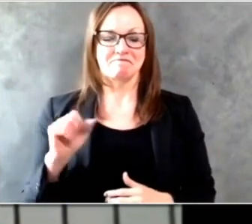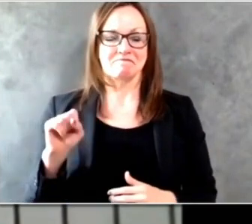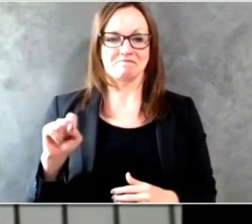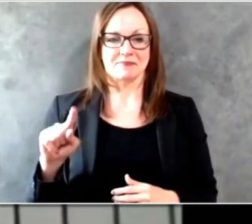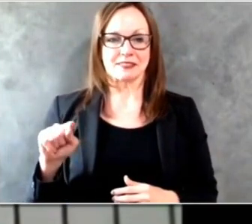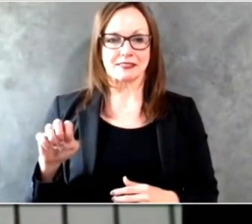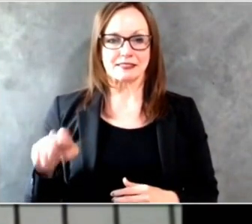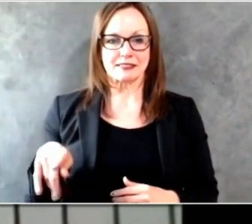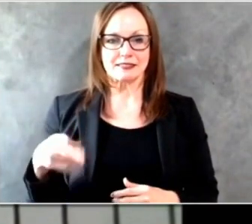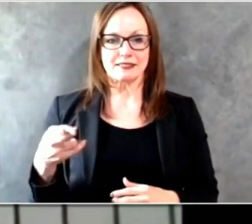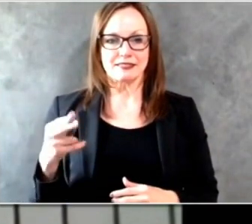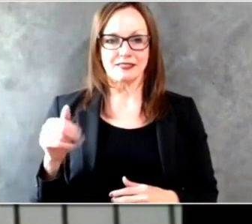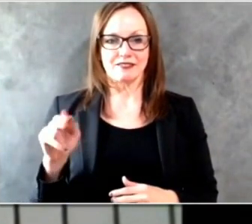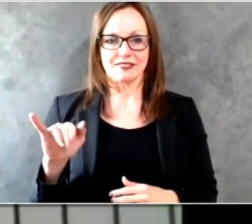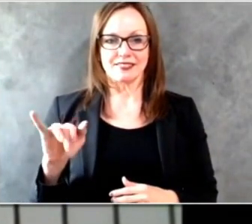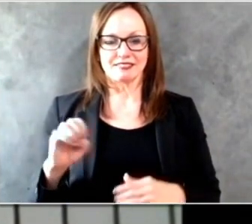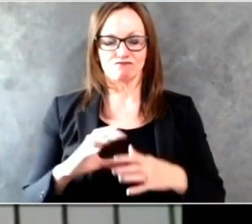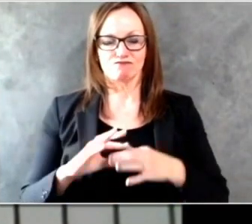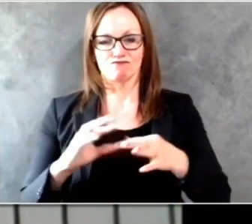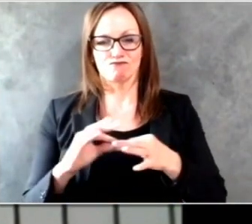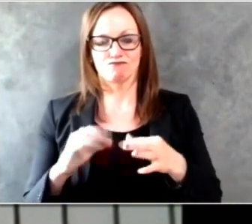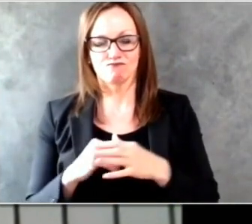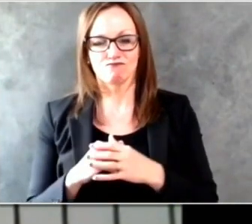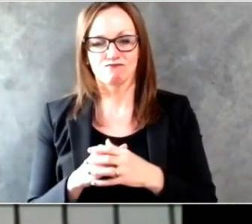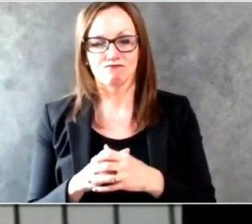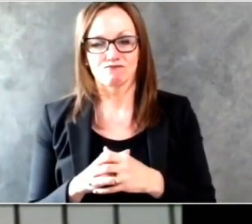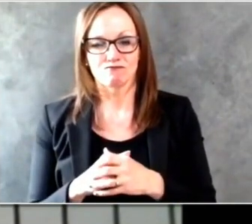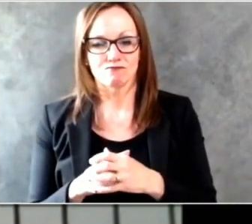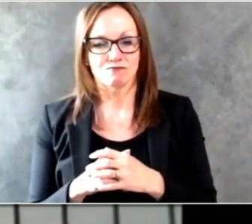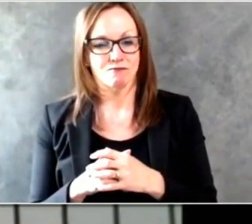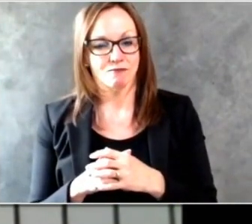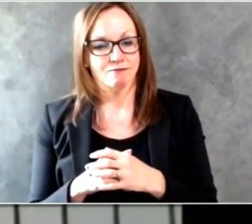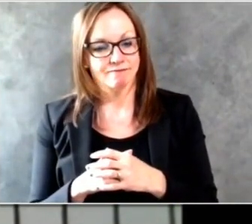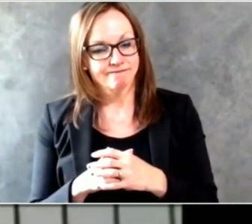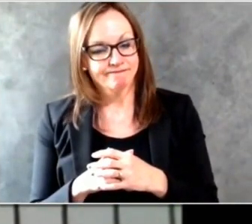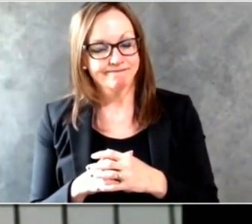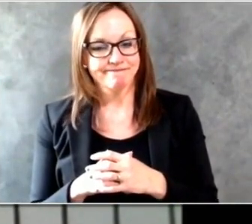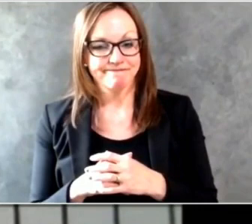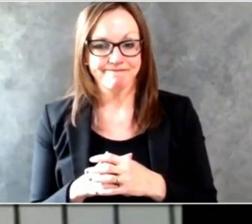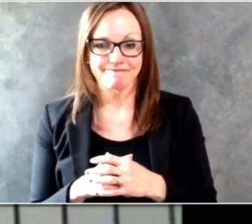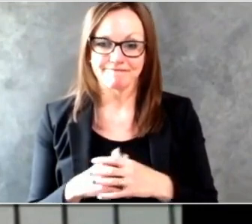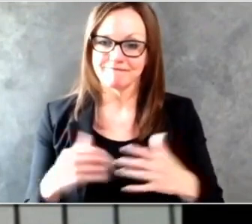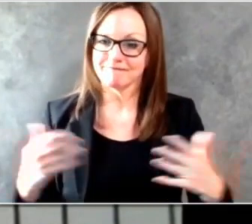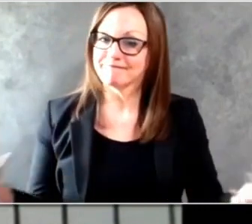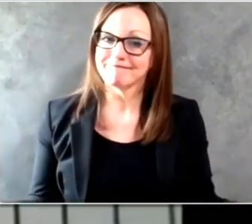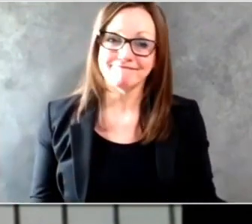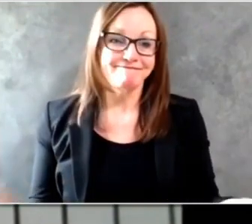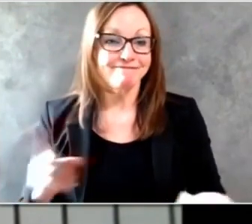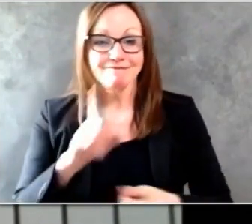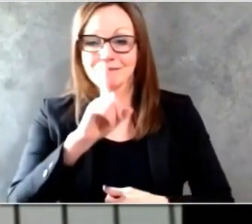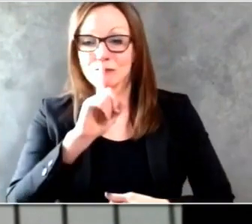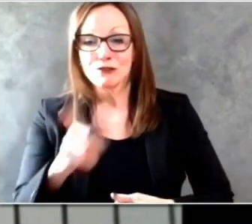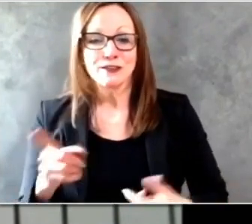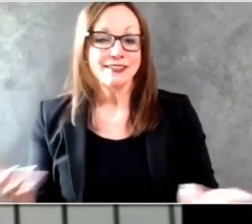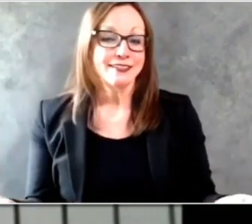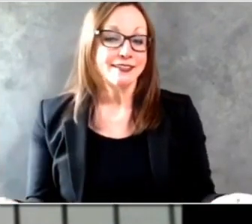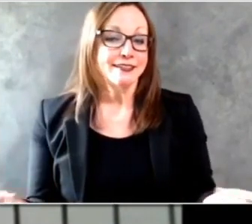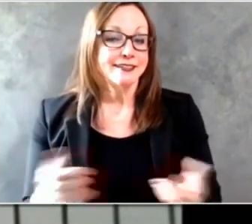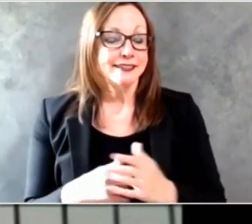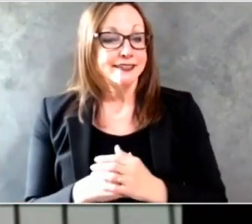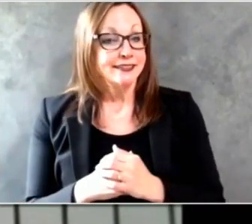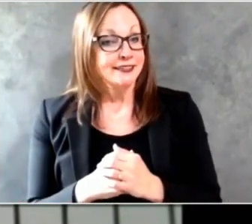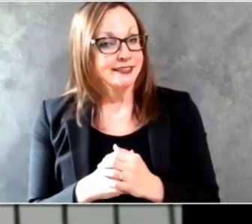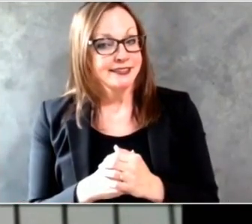these are all things that we've been working very closely with the Department of Public Instruction to ensure that